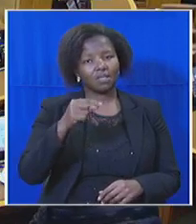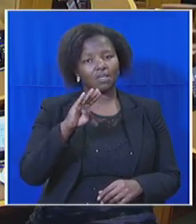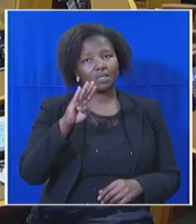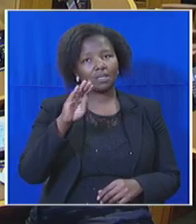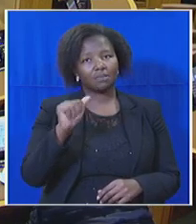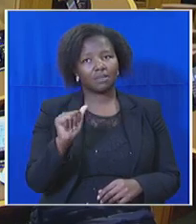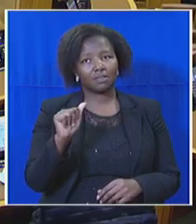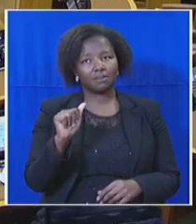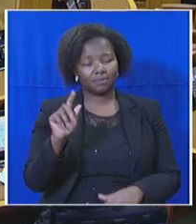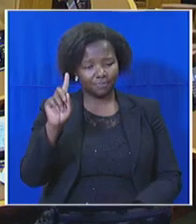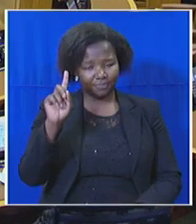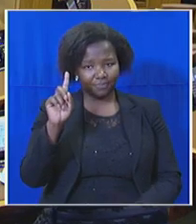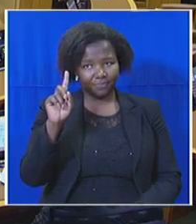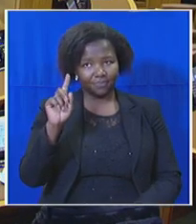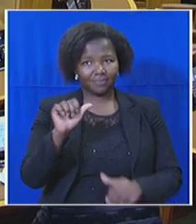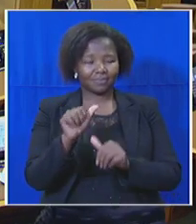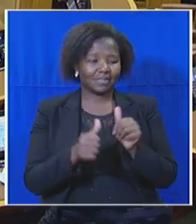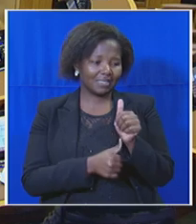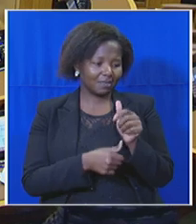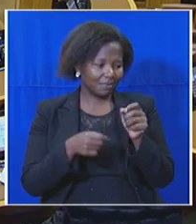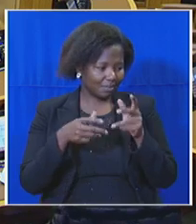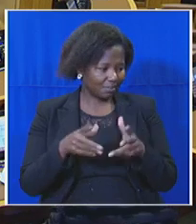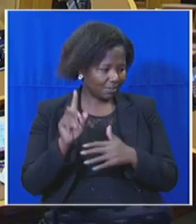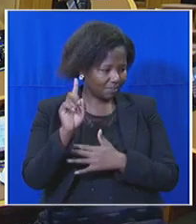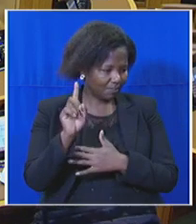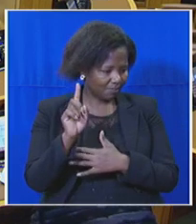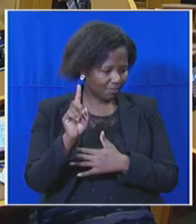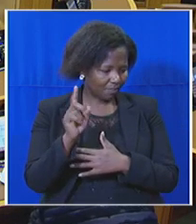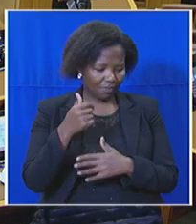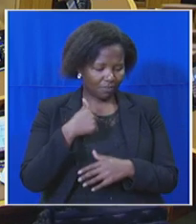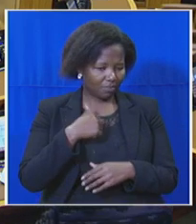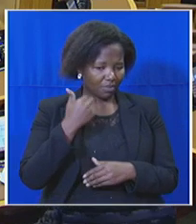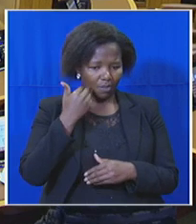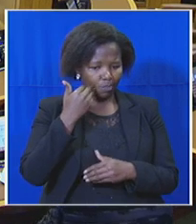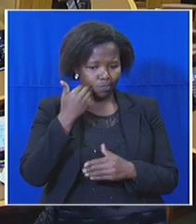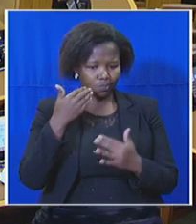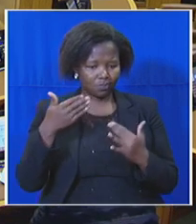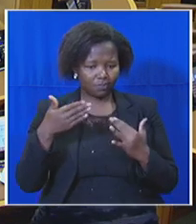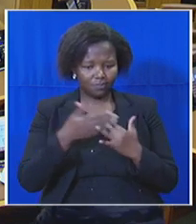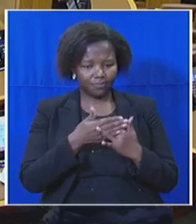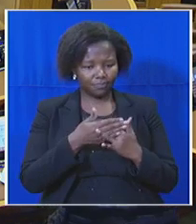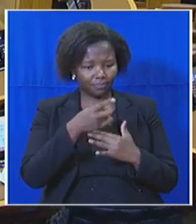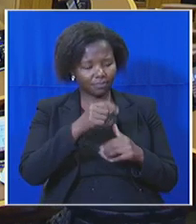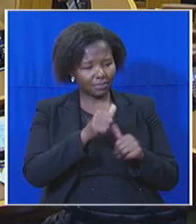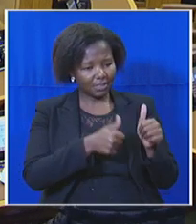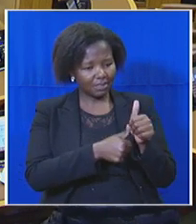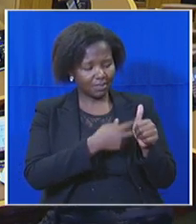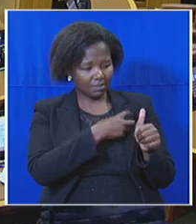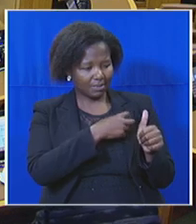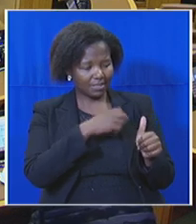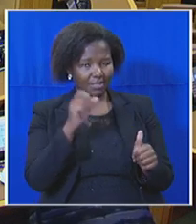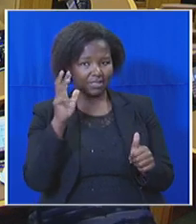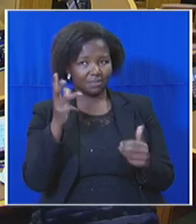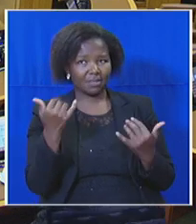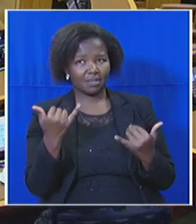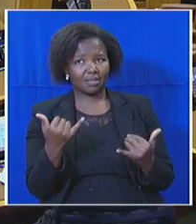Order, Deputy Speaker. Yes, Honorable Member. I never wanted to disrupt the Deputy Minister. I